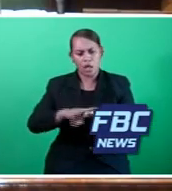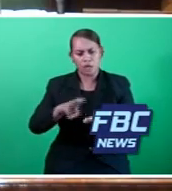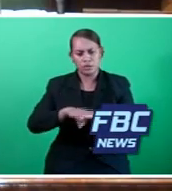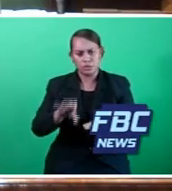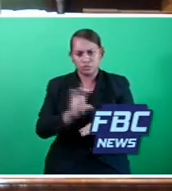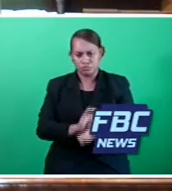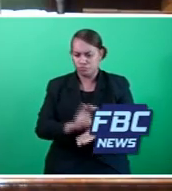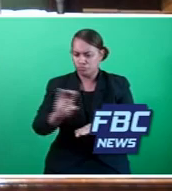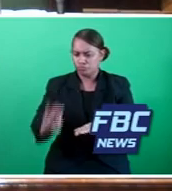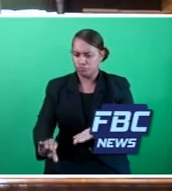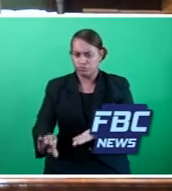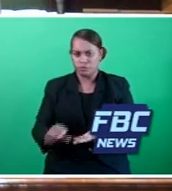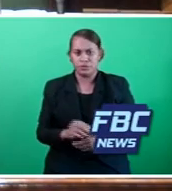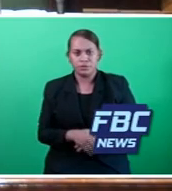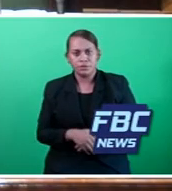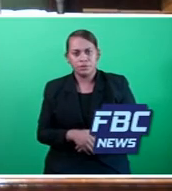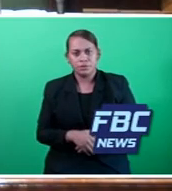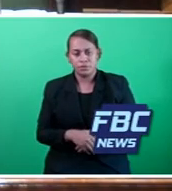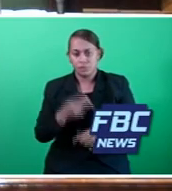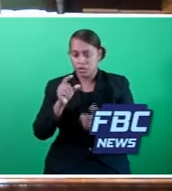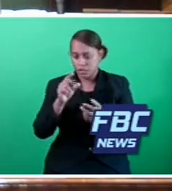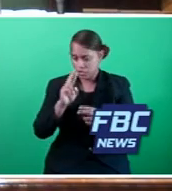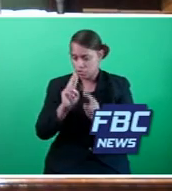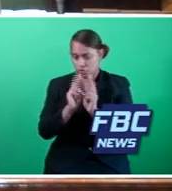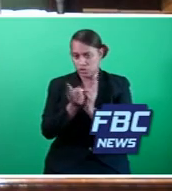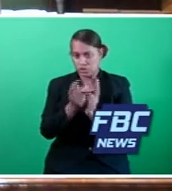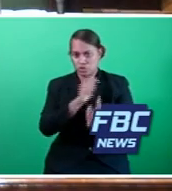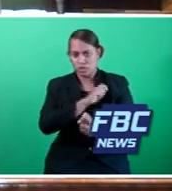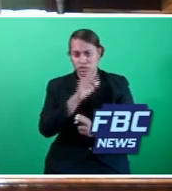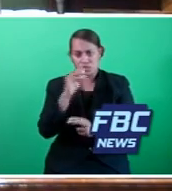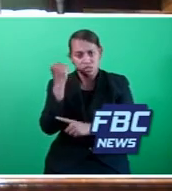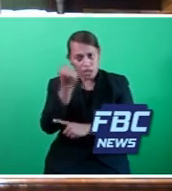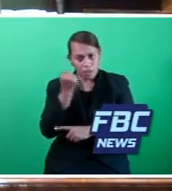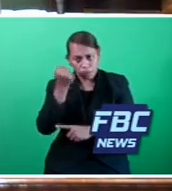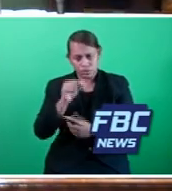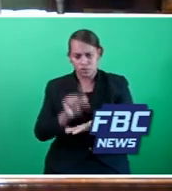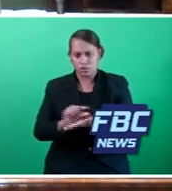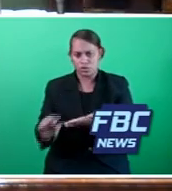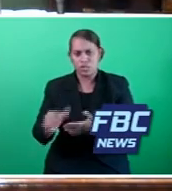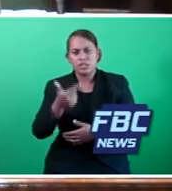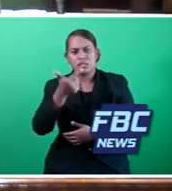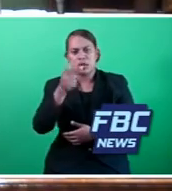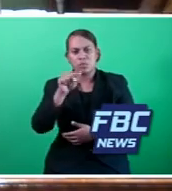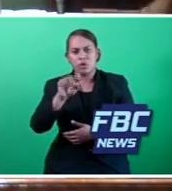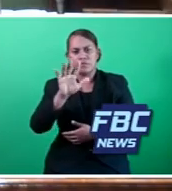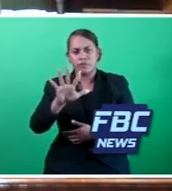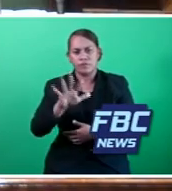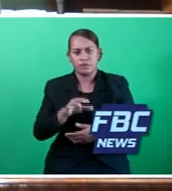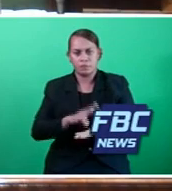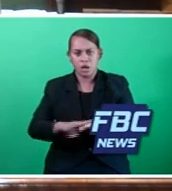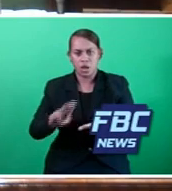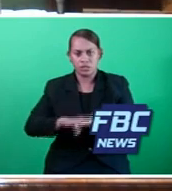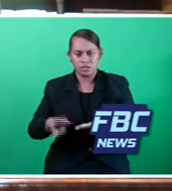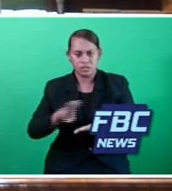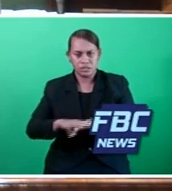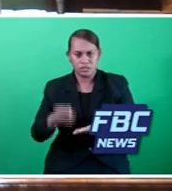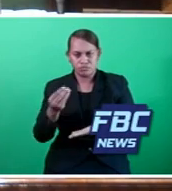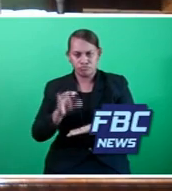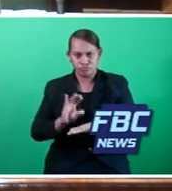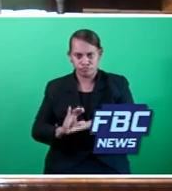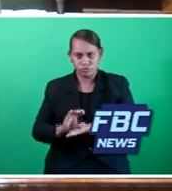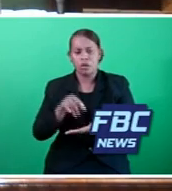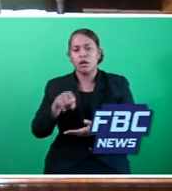Trust of Samoa has invested about $7.5 million. The Samoa Parliamentary Pension Scheme has invested